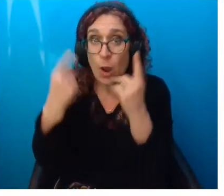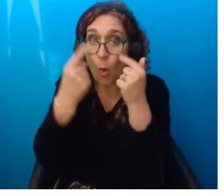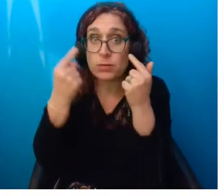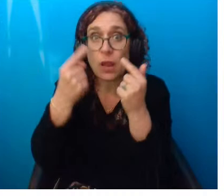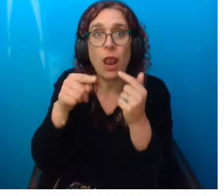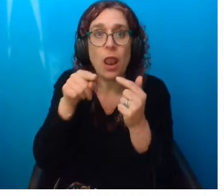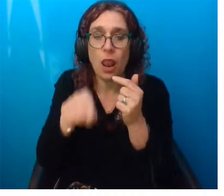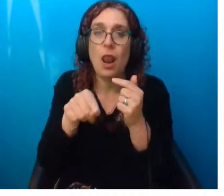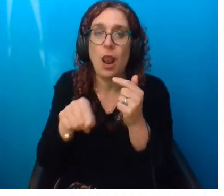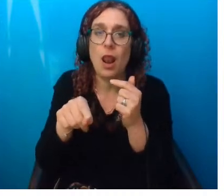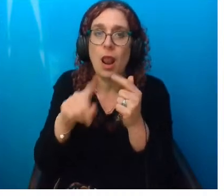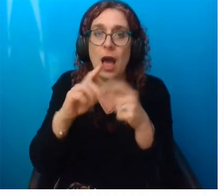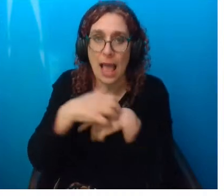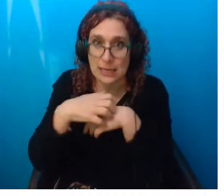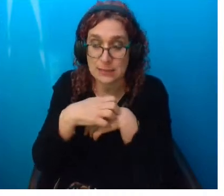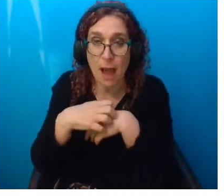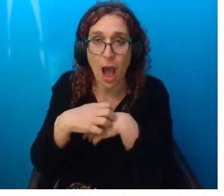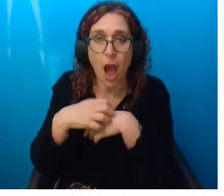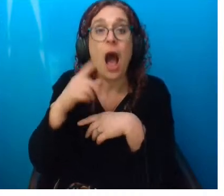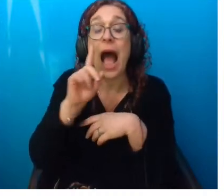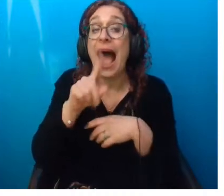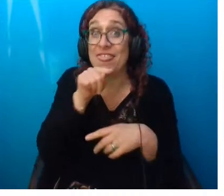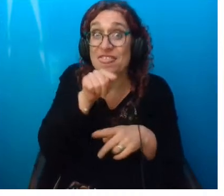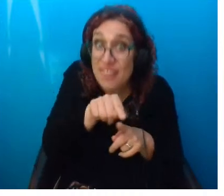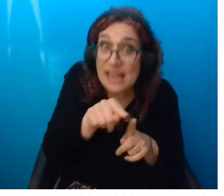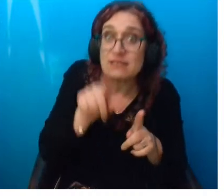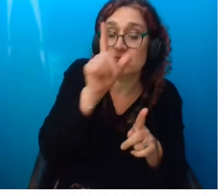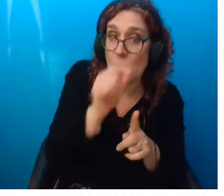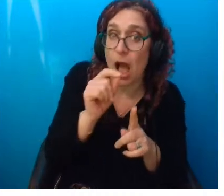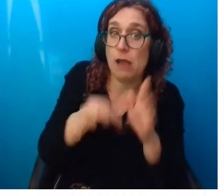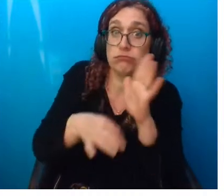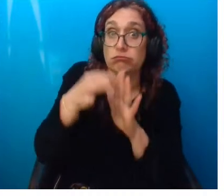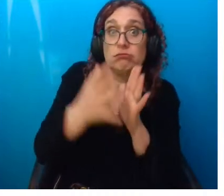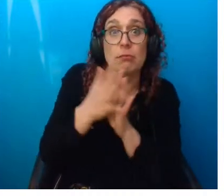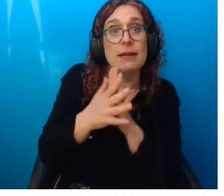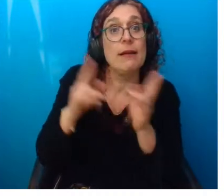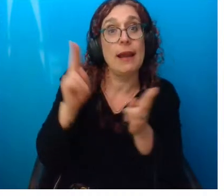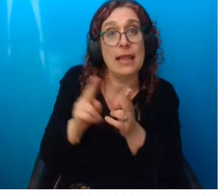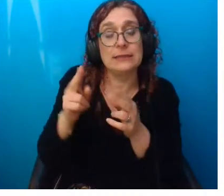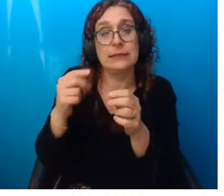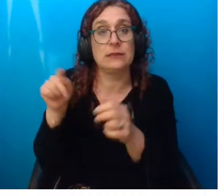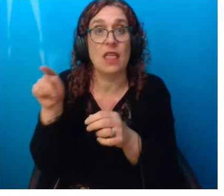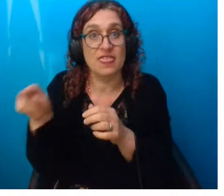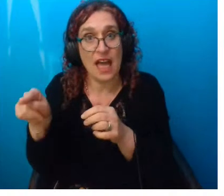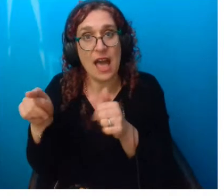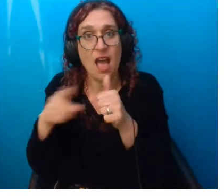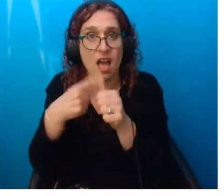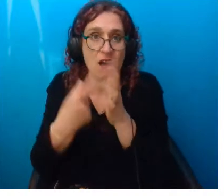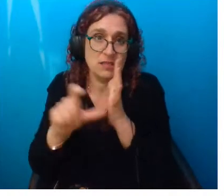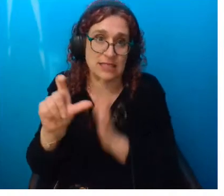periorbital eczema can markedly improve the allergic conjunctivitis.